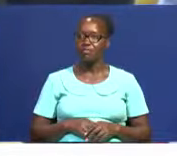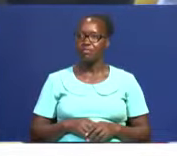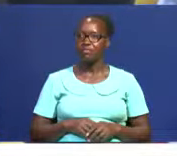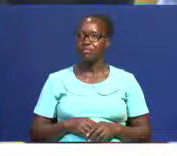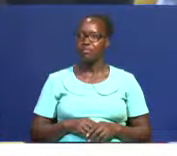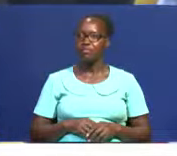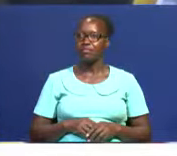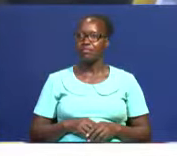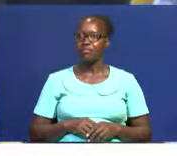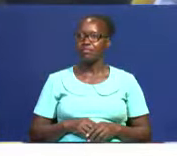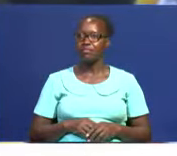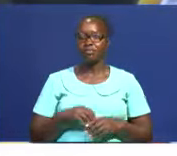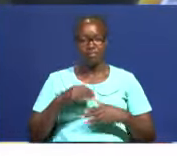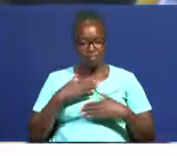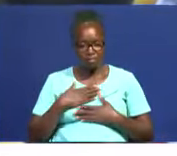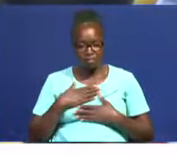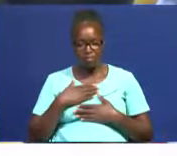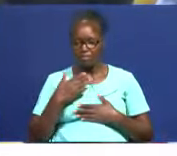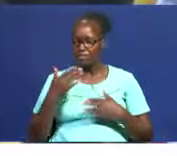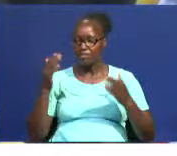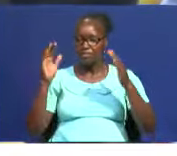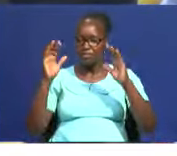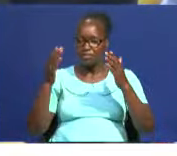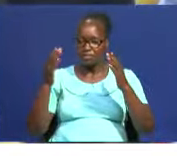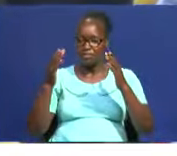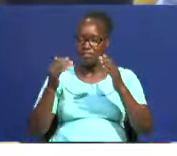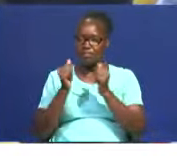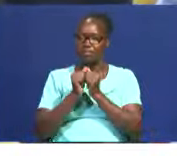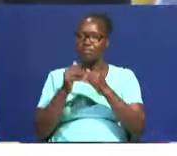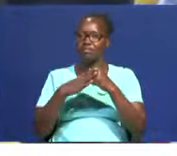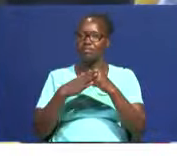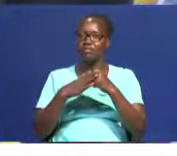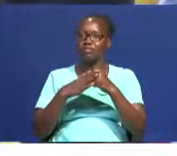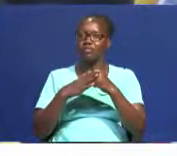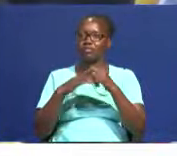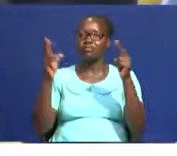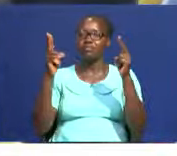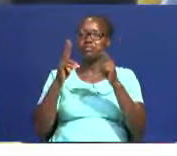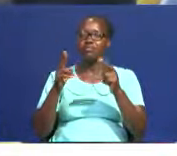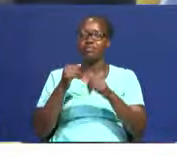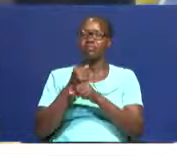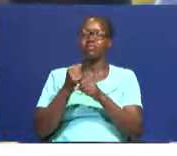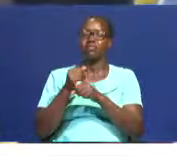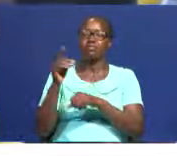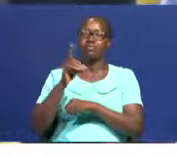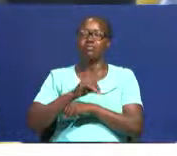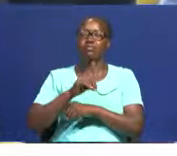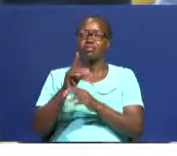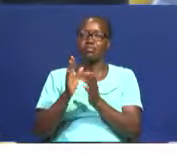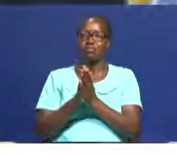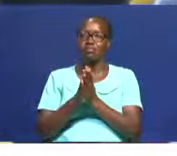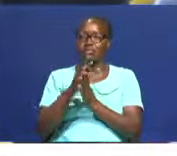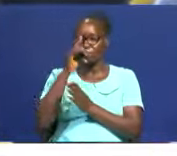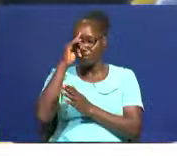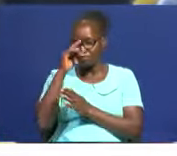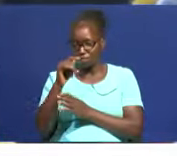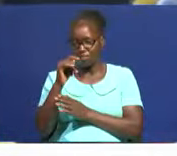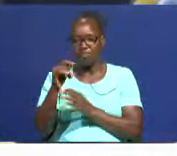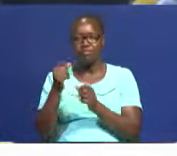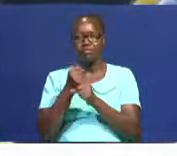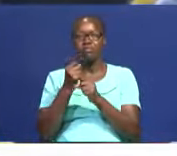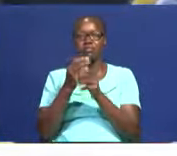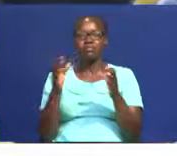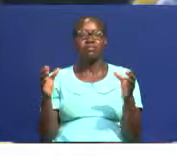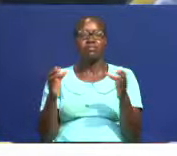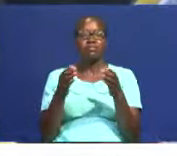It is an honor to mark the 59th International Labour Day in the company of esteemed workers gathered here at